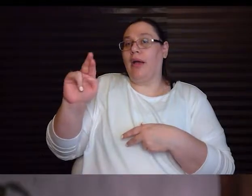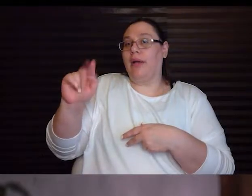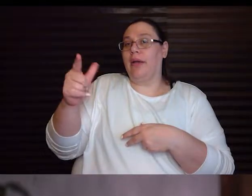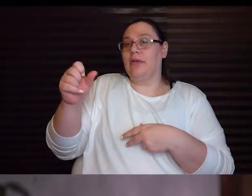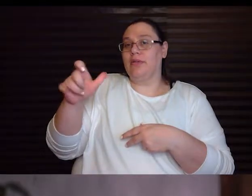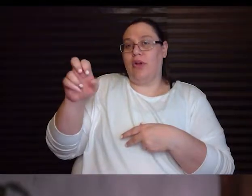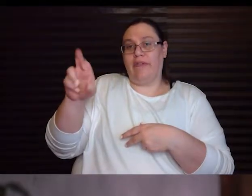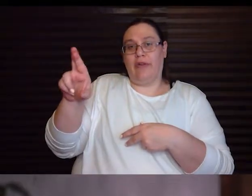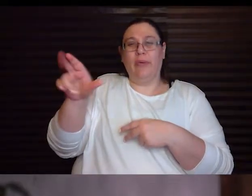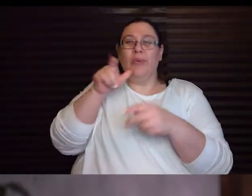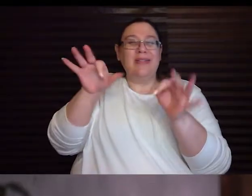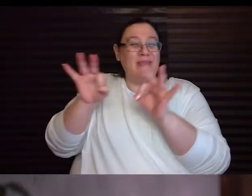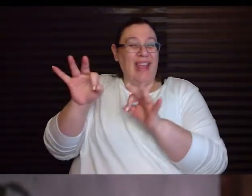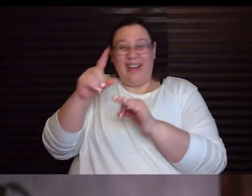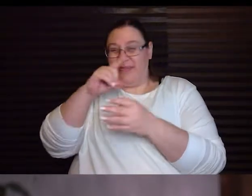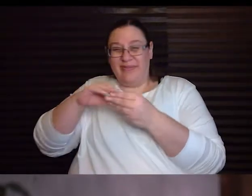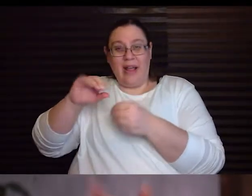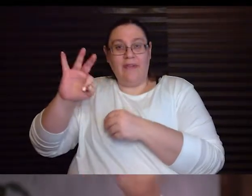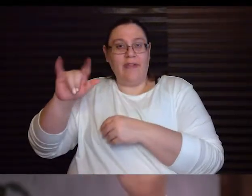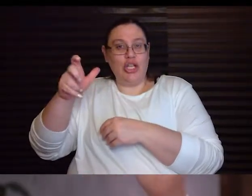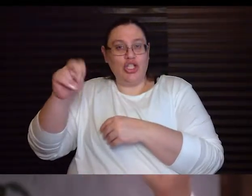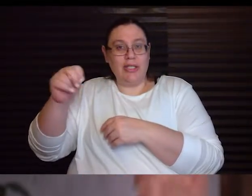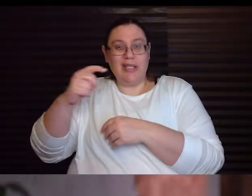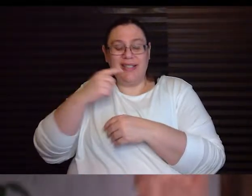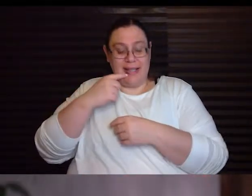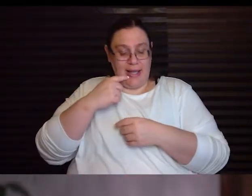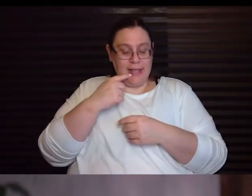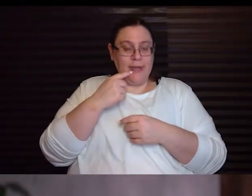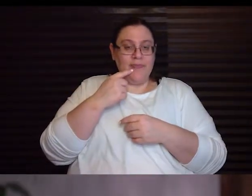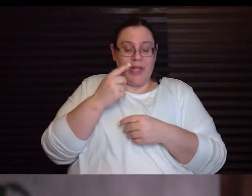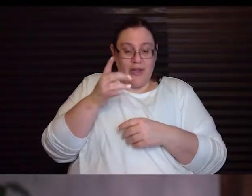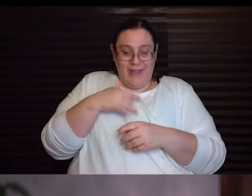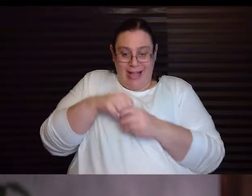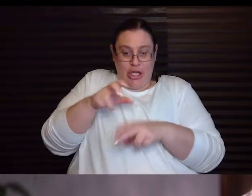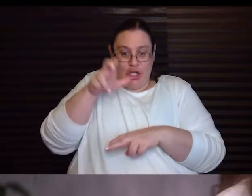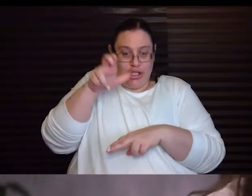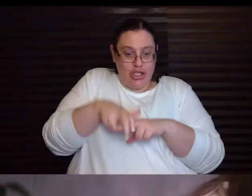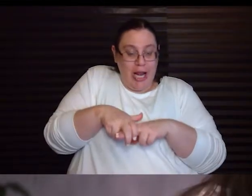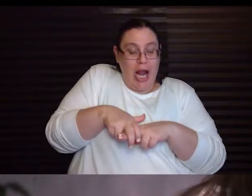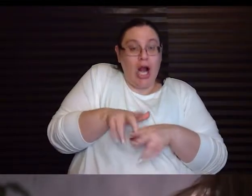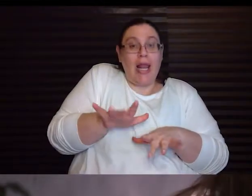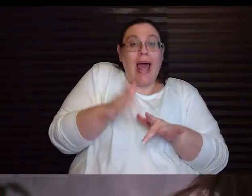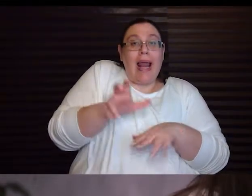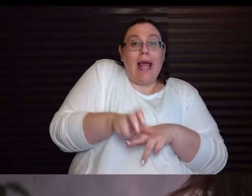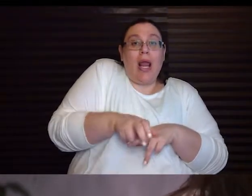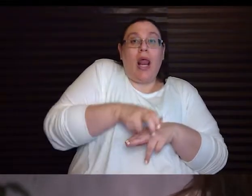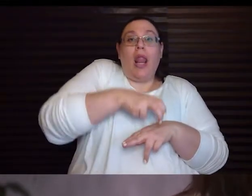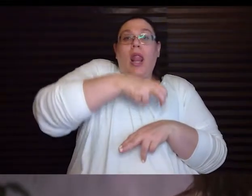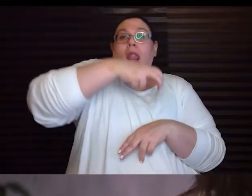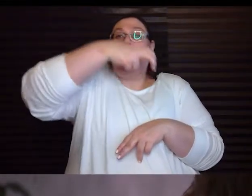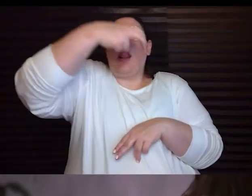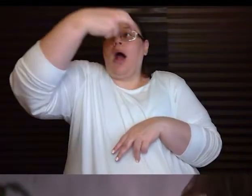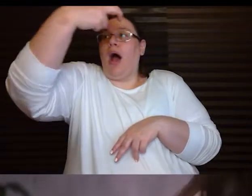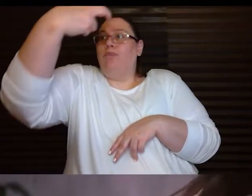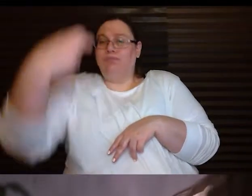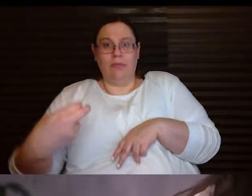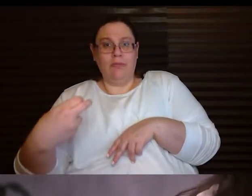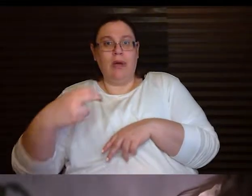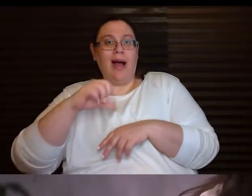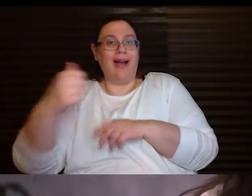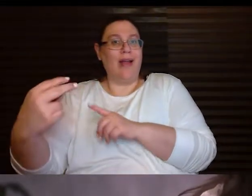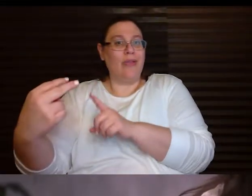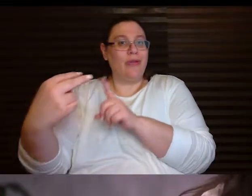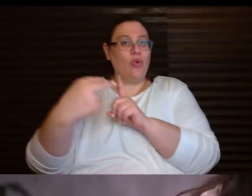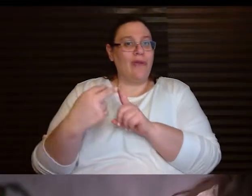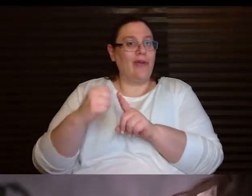how fiction works. She says, it lifts you away from your chair and stuffs you gently down inside someone else's point